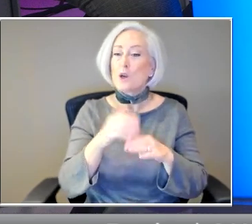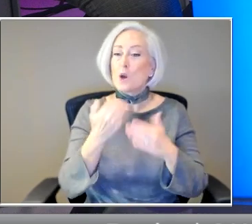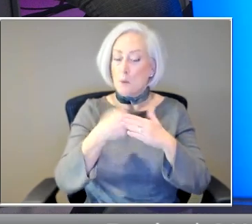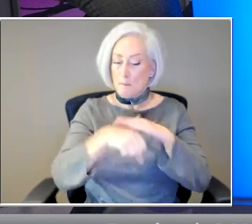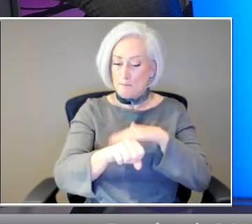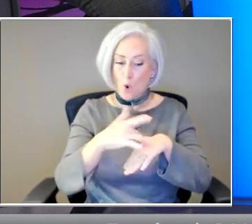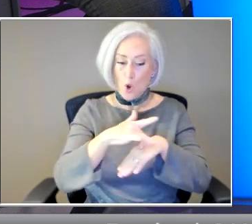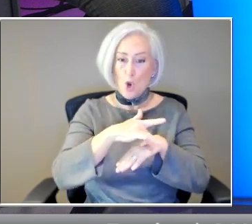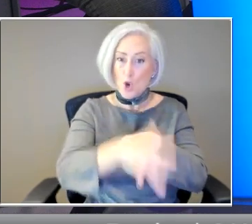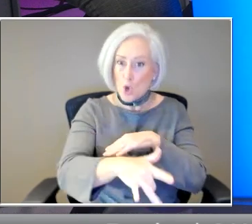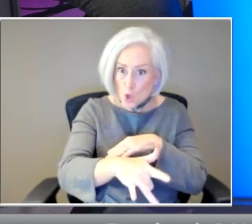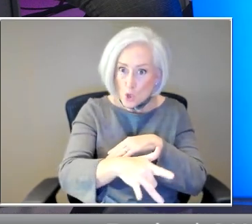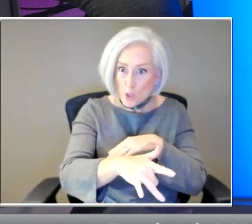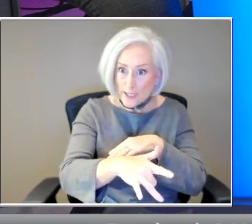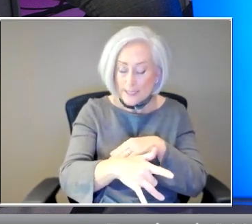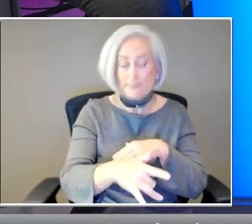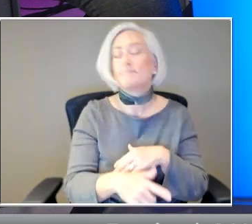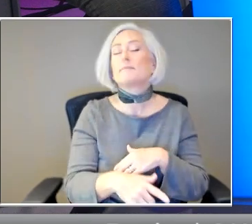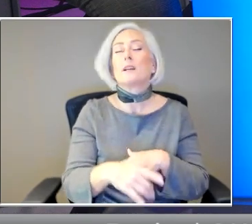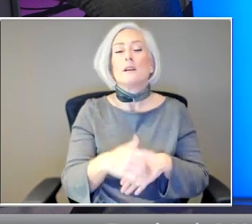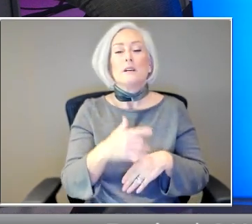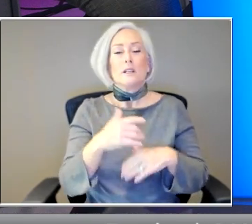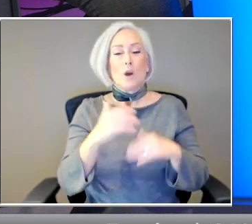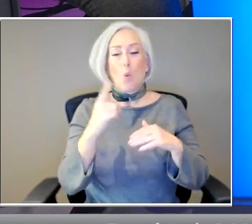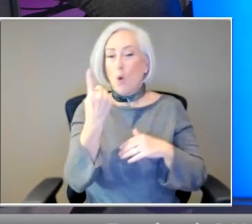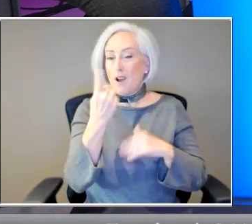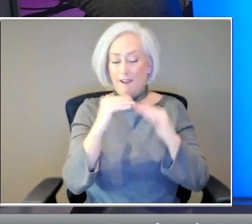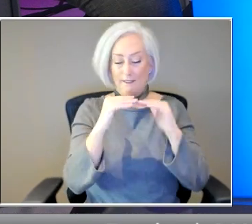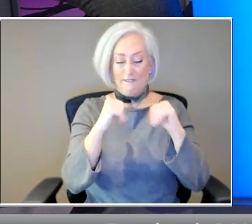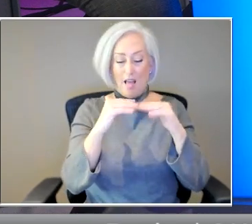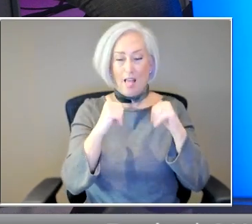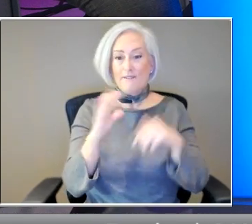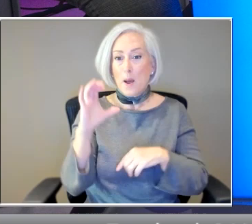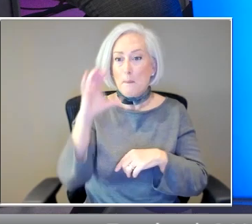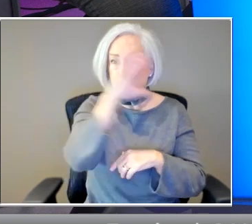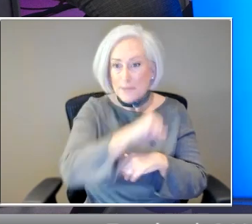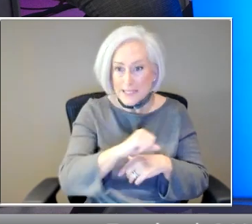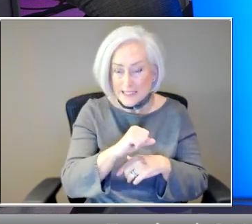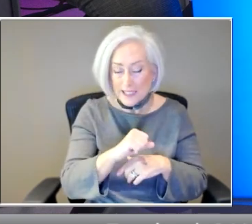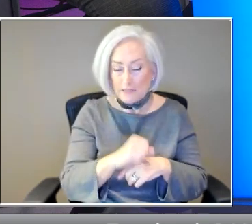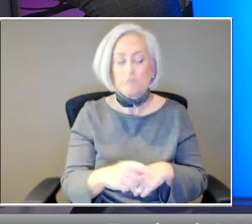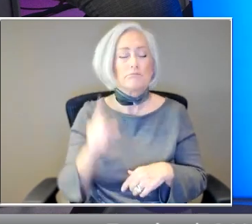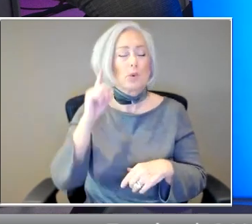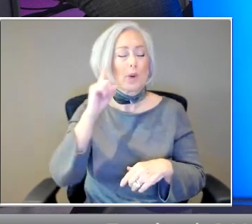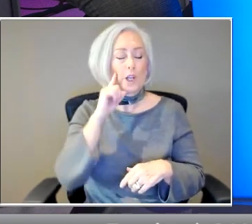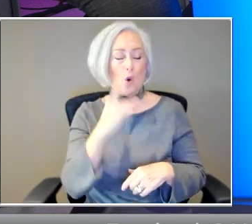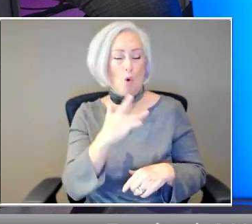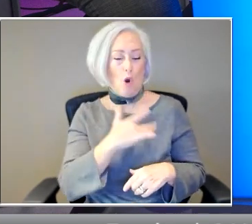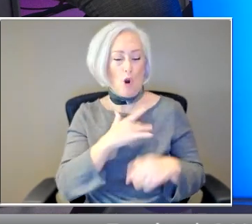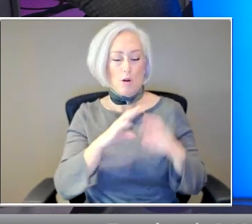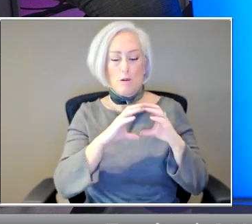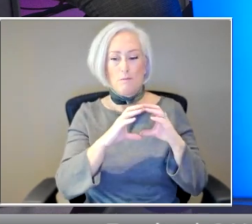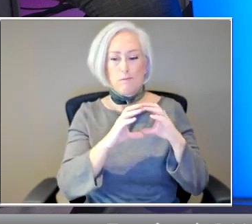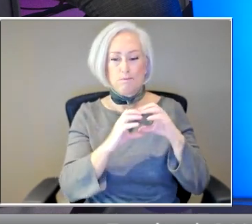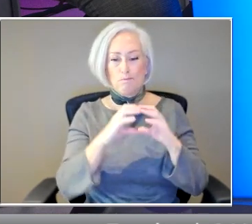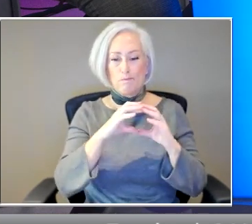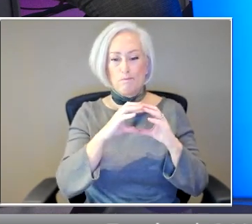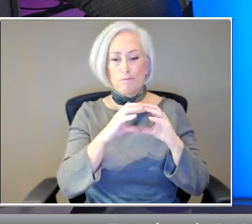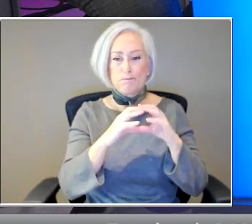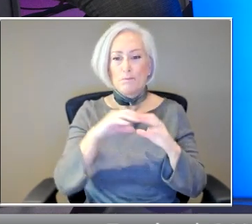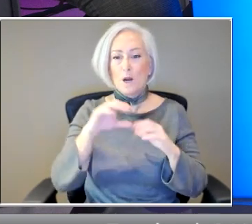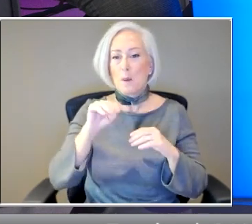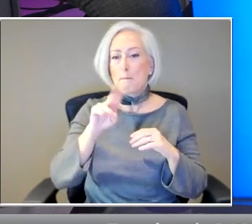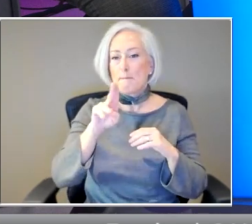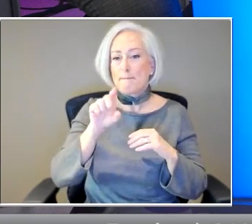had a heart murmur. Now we know heart murmurs aren't a big medical deal, so to speak. You probably have a different way to talk Yeah. about heart murmurs.